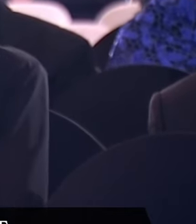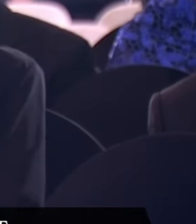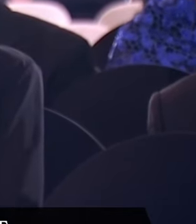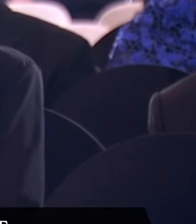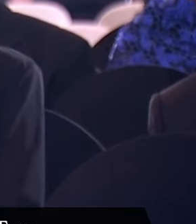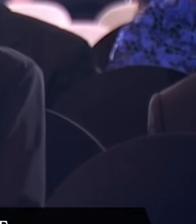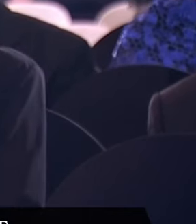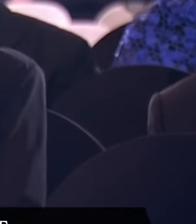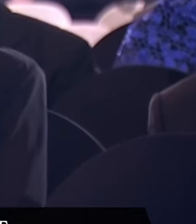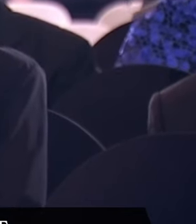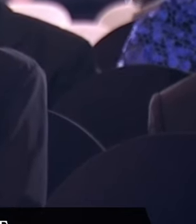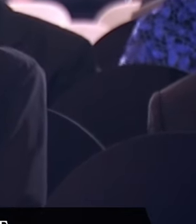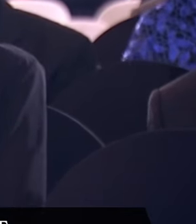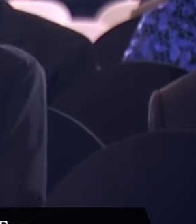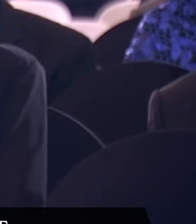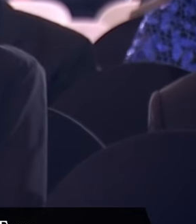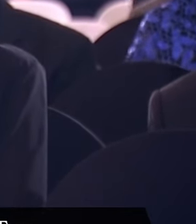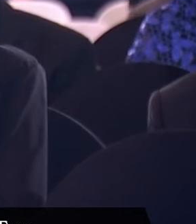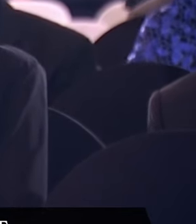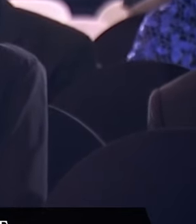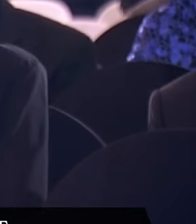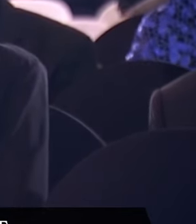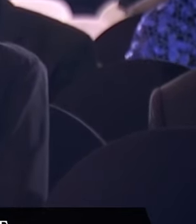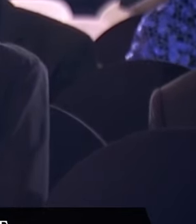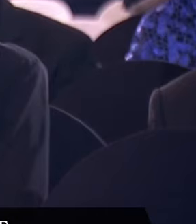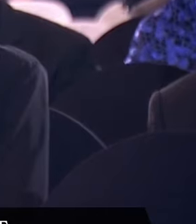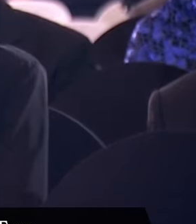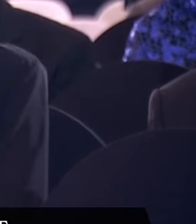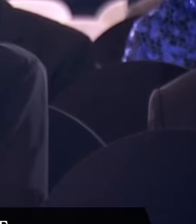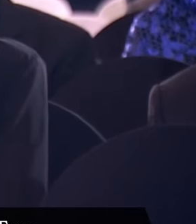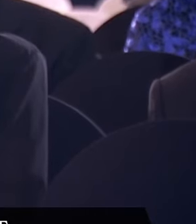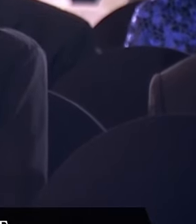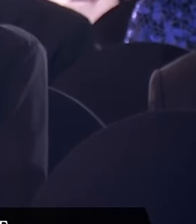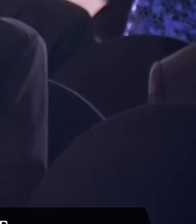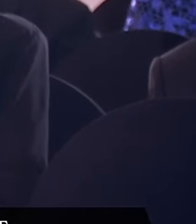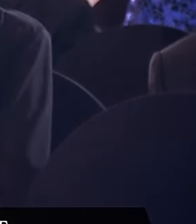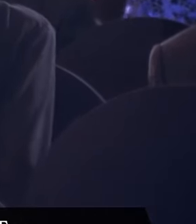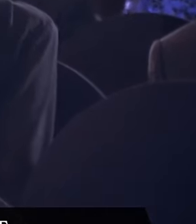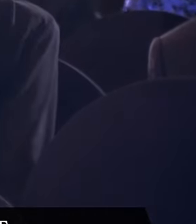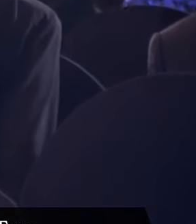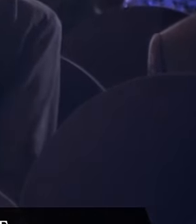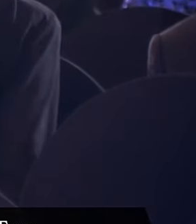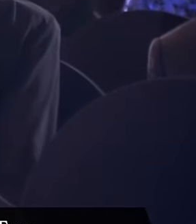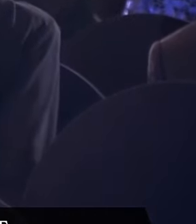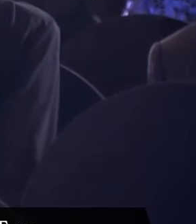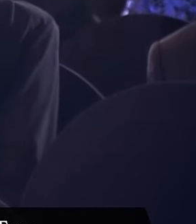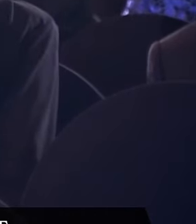Can I ask Colonel Maluleke from the South African Police to come to the stage, please?